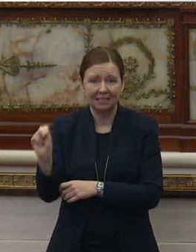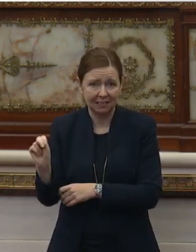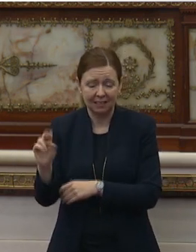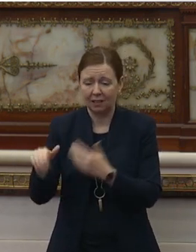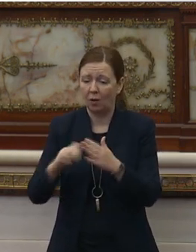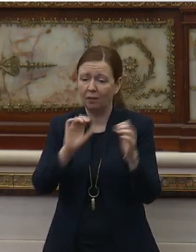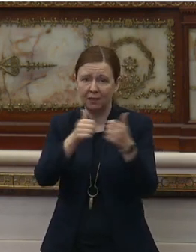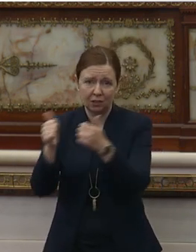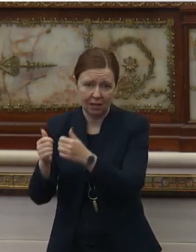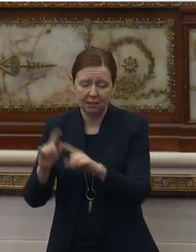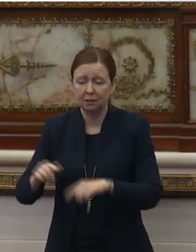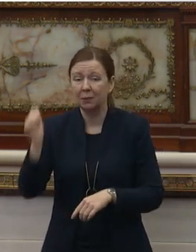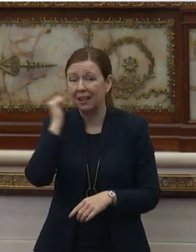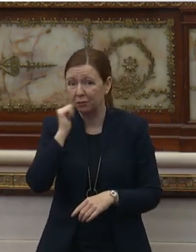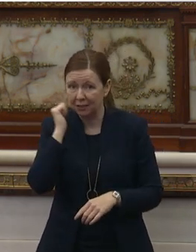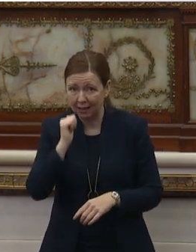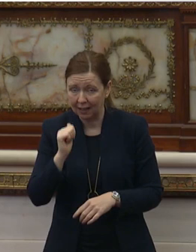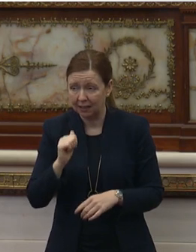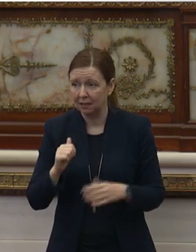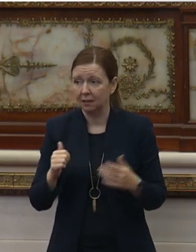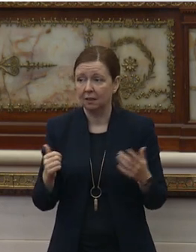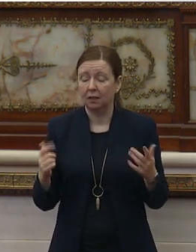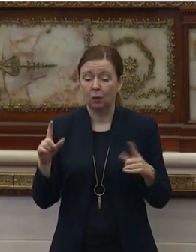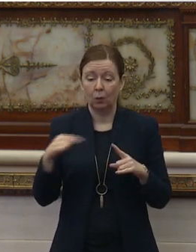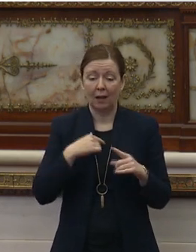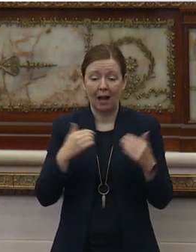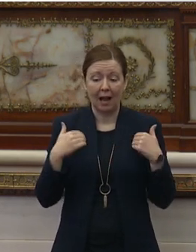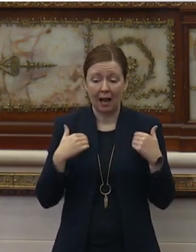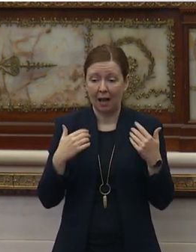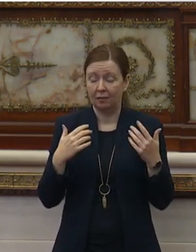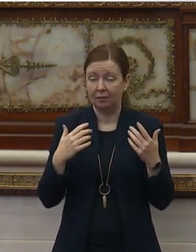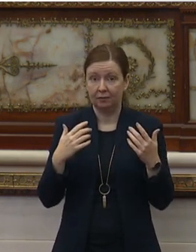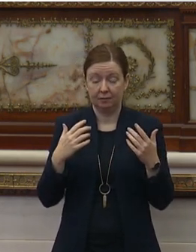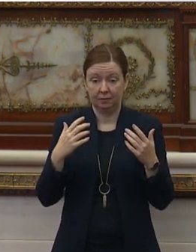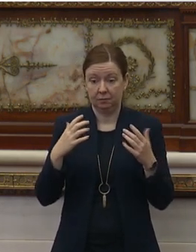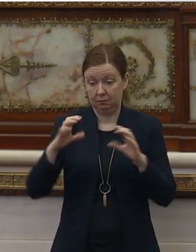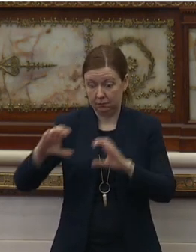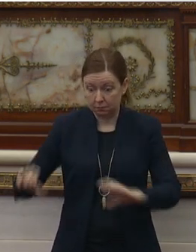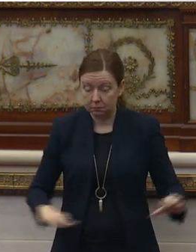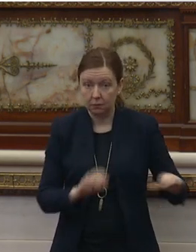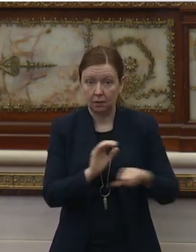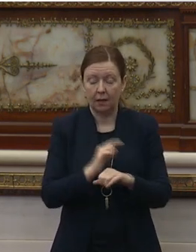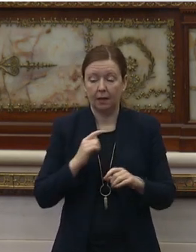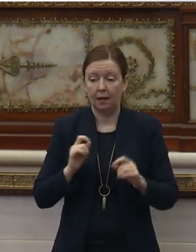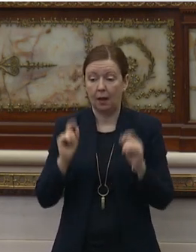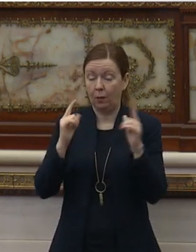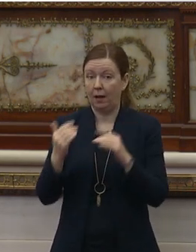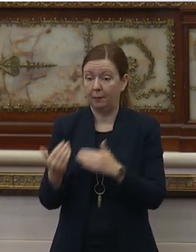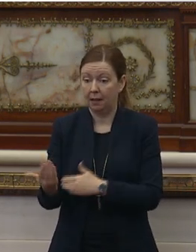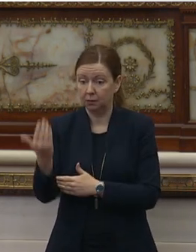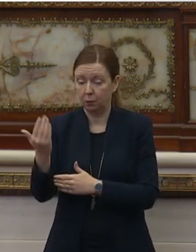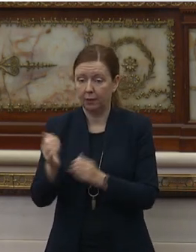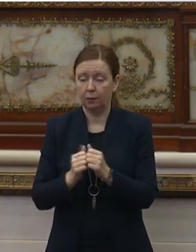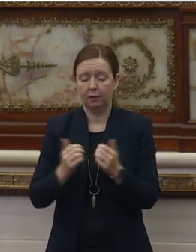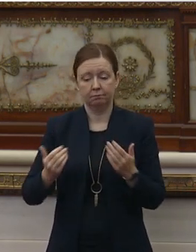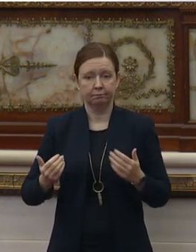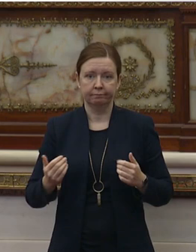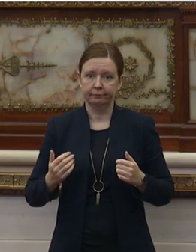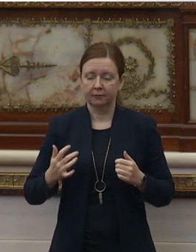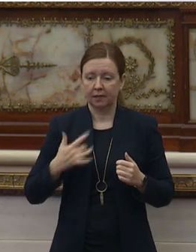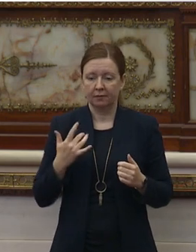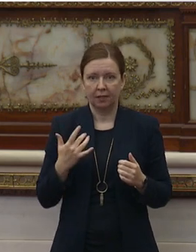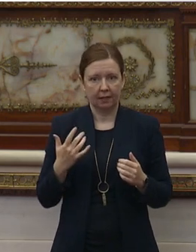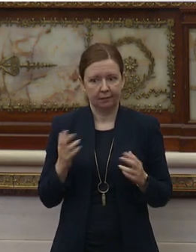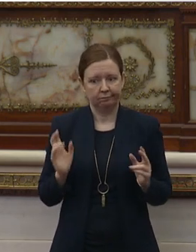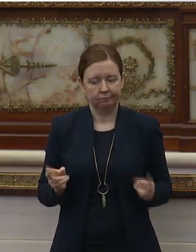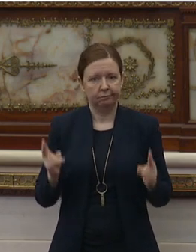But every single day, when I have those sleepless nights, I wake up the next morning with a renewed sense of